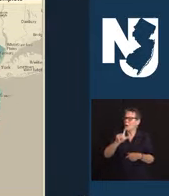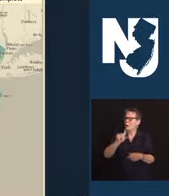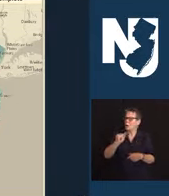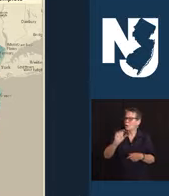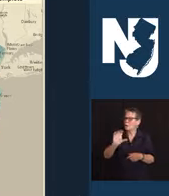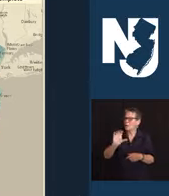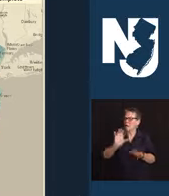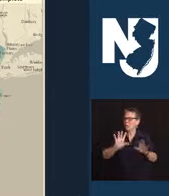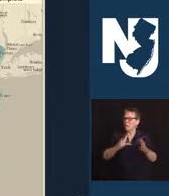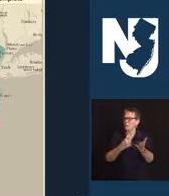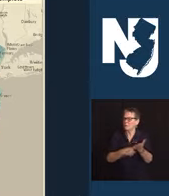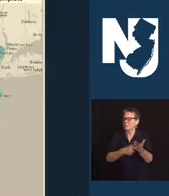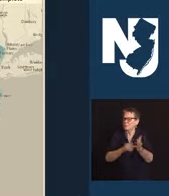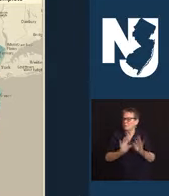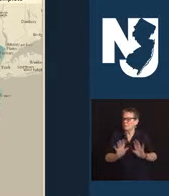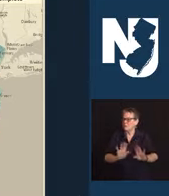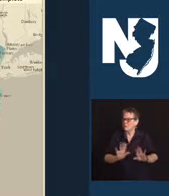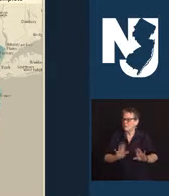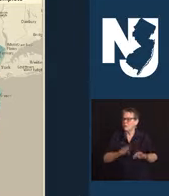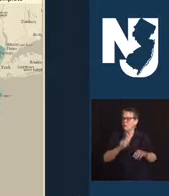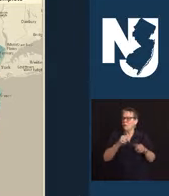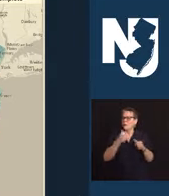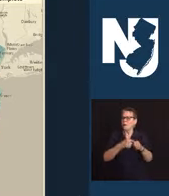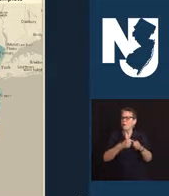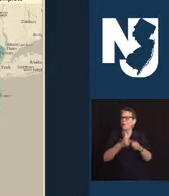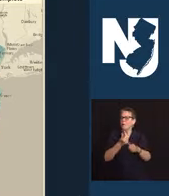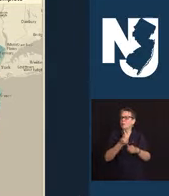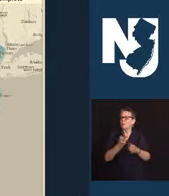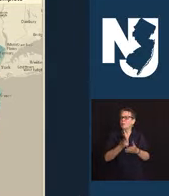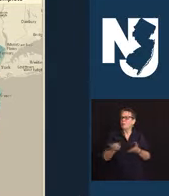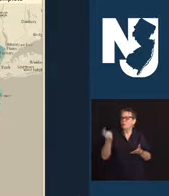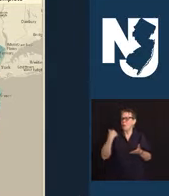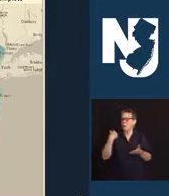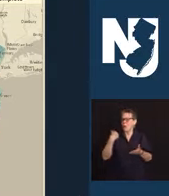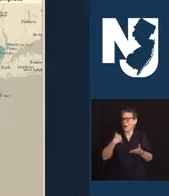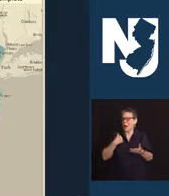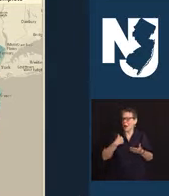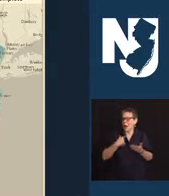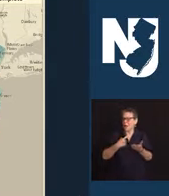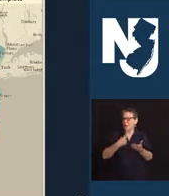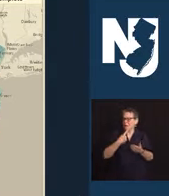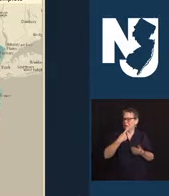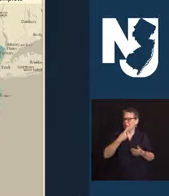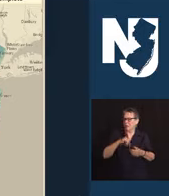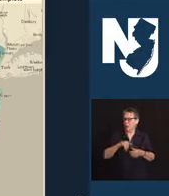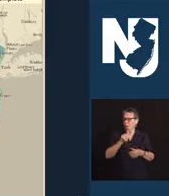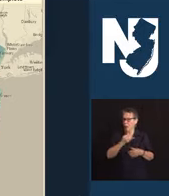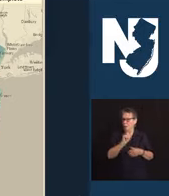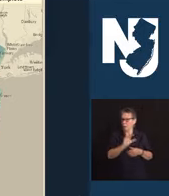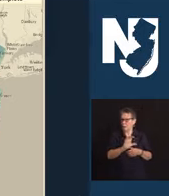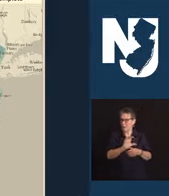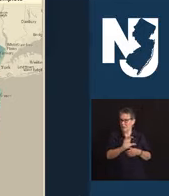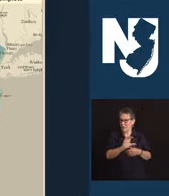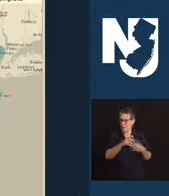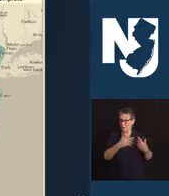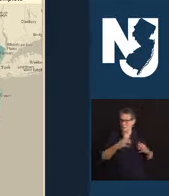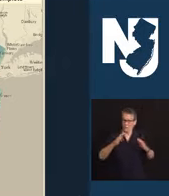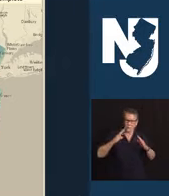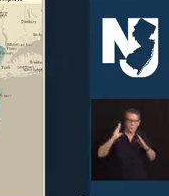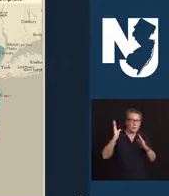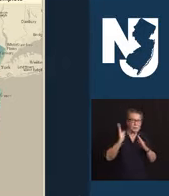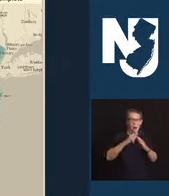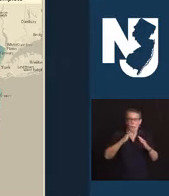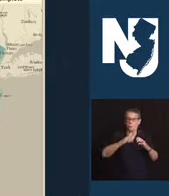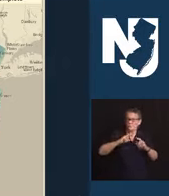ago. In long-term care, the vaccination rates among residents is as good as it is in the country, and it's as good as really